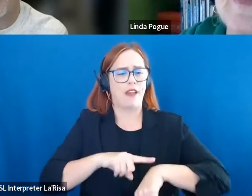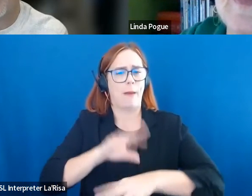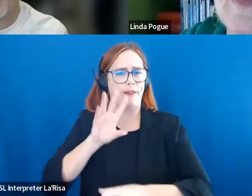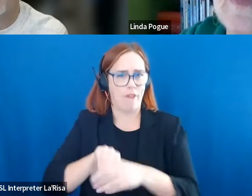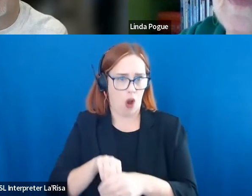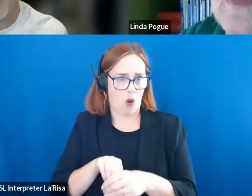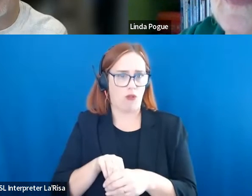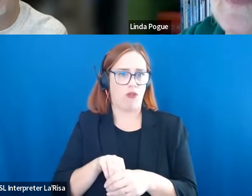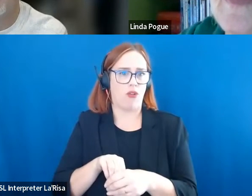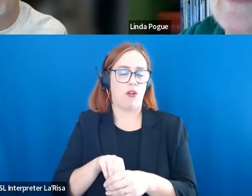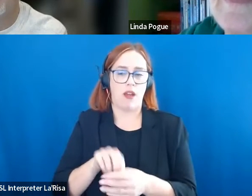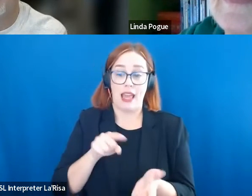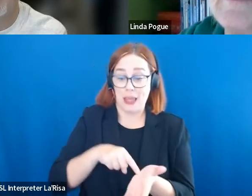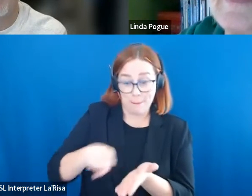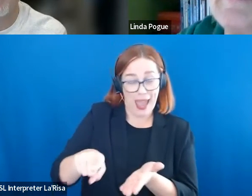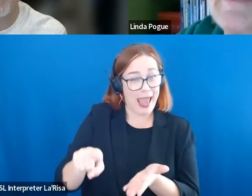And then how do you pay for that?